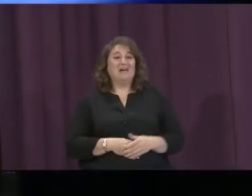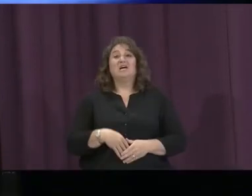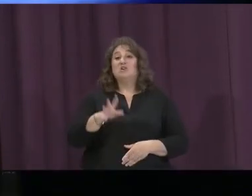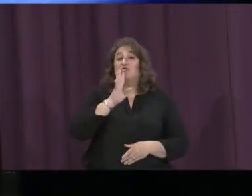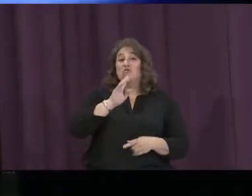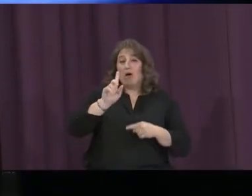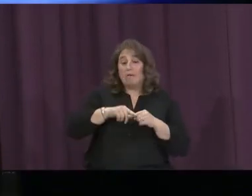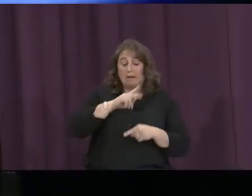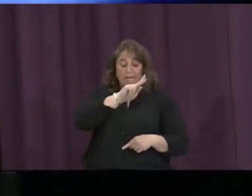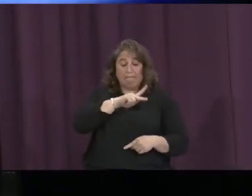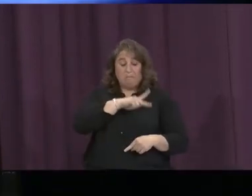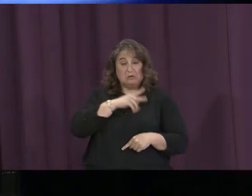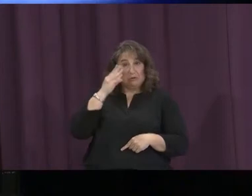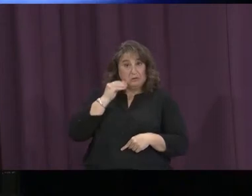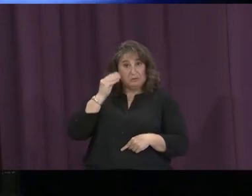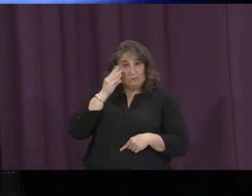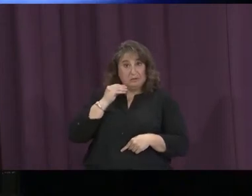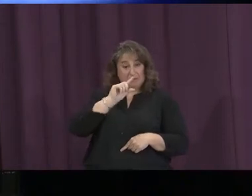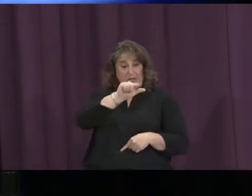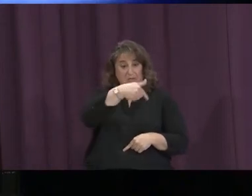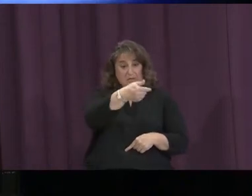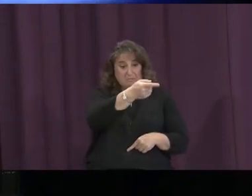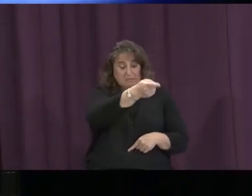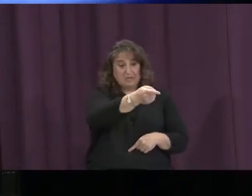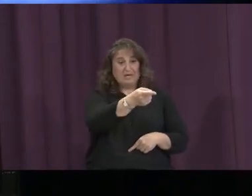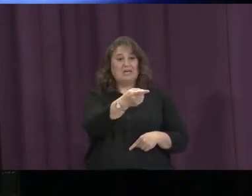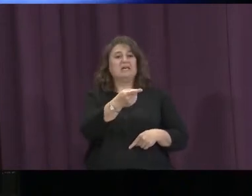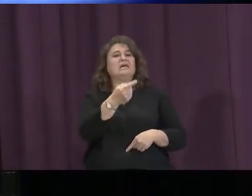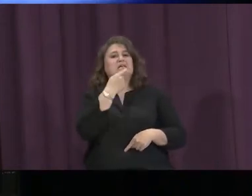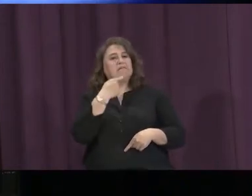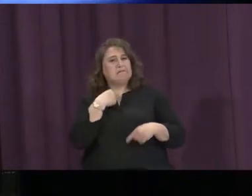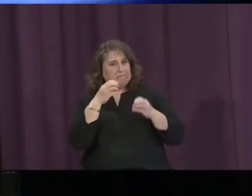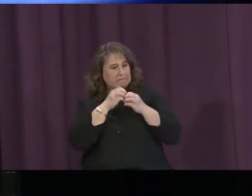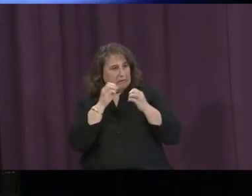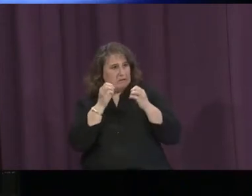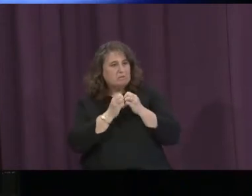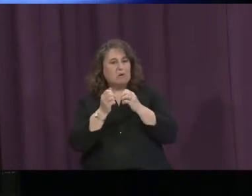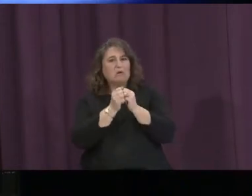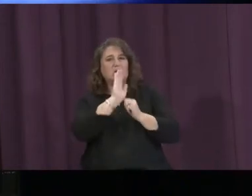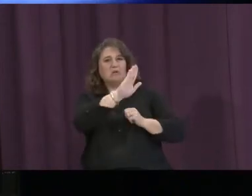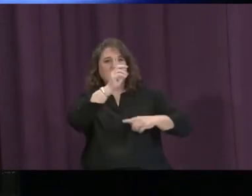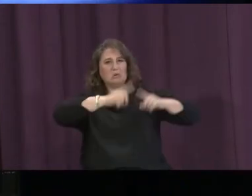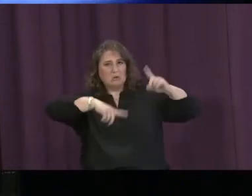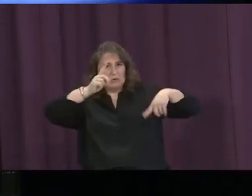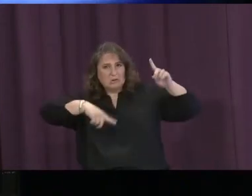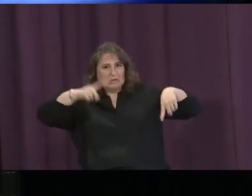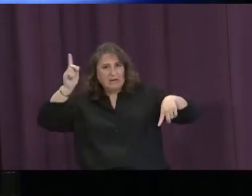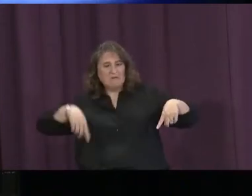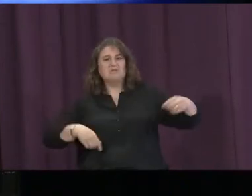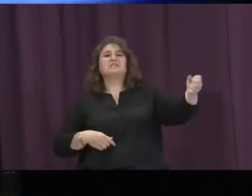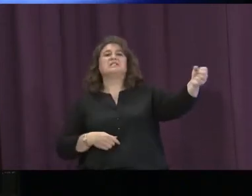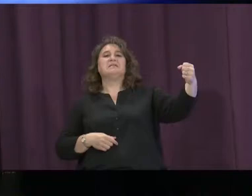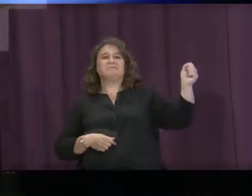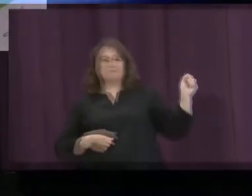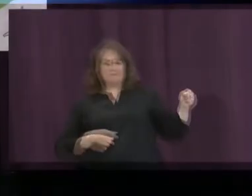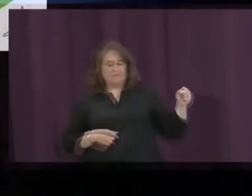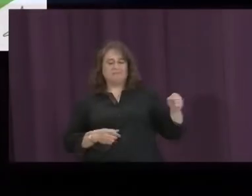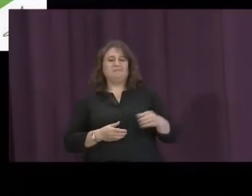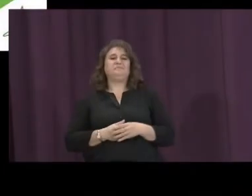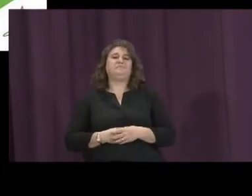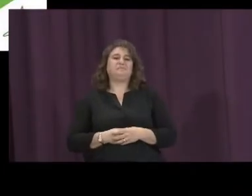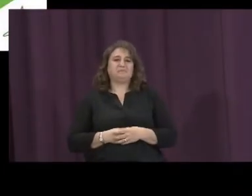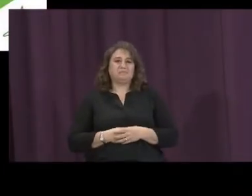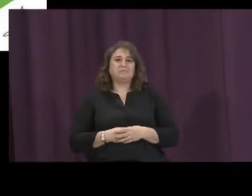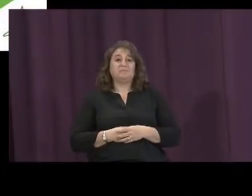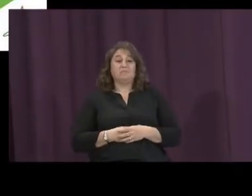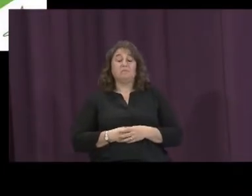personal experiences, can we move and share some more with that, with diversity? Definitely. Definitely. Okay. So now